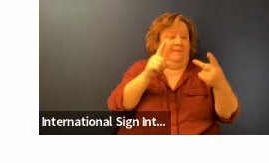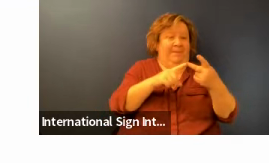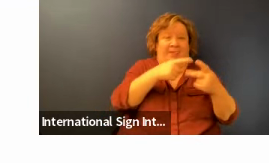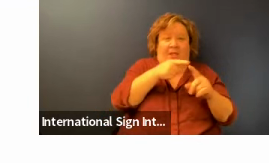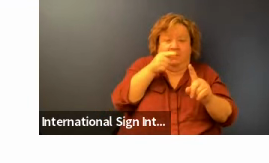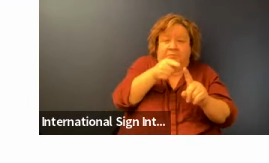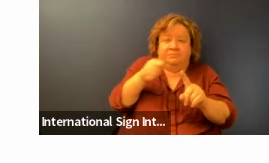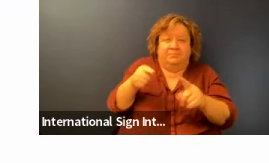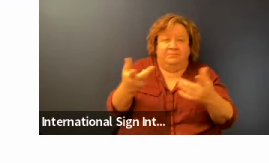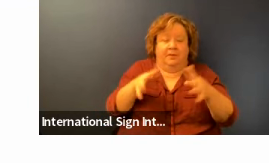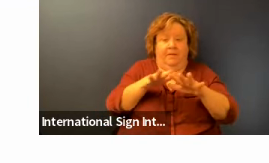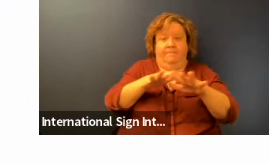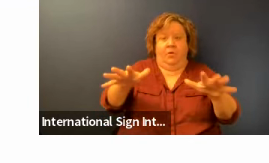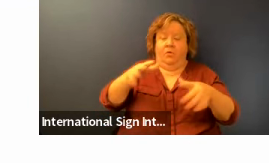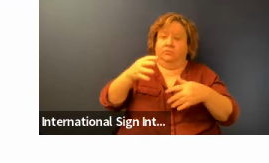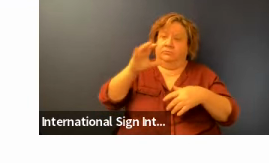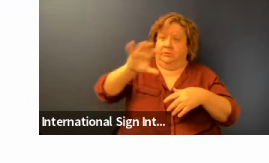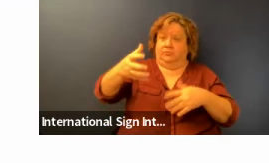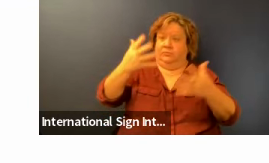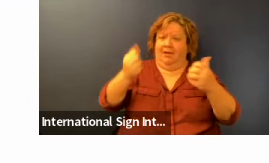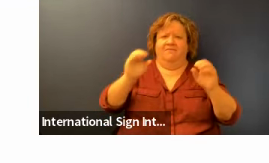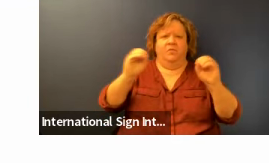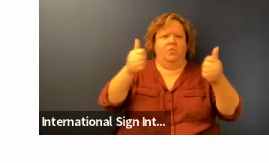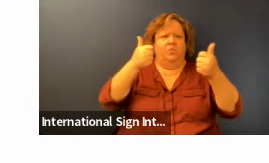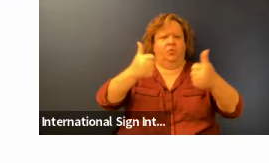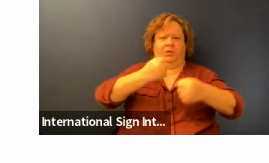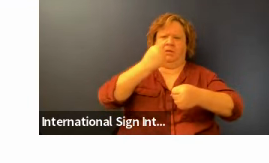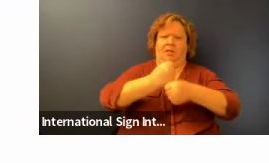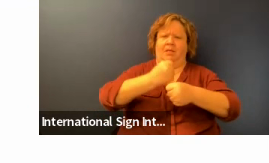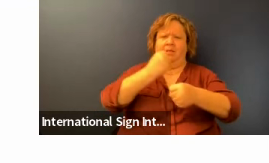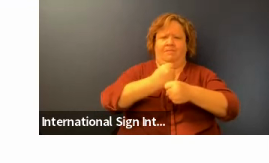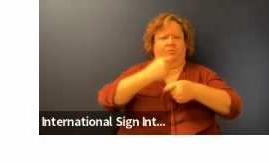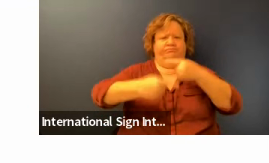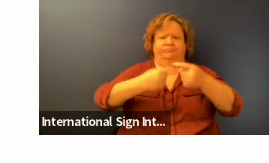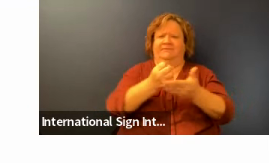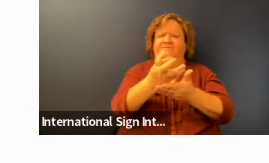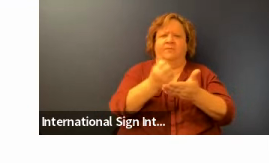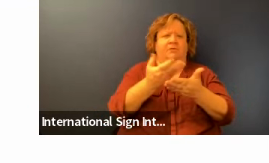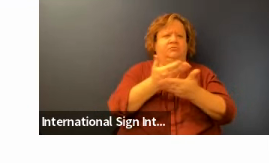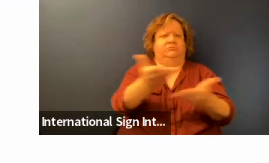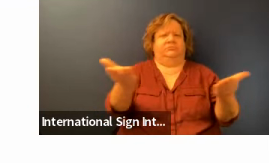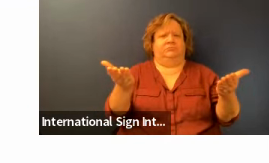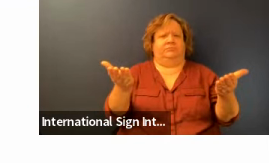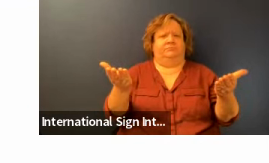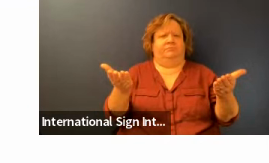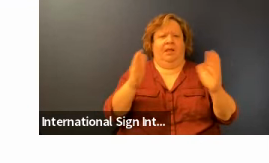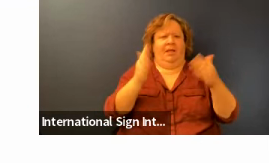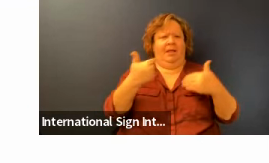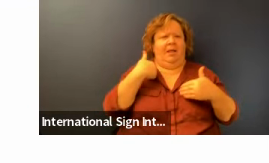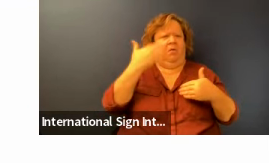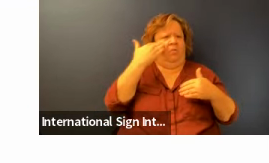mechanisms of existing social protection programs. And this leads to